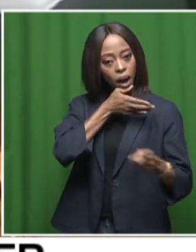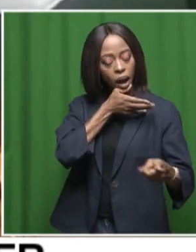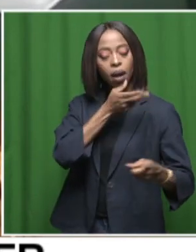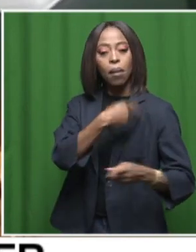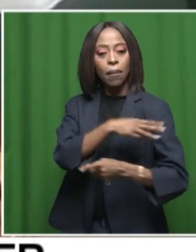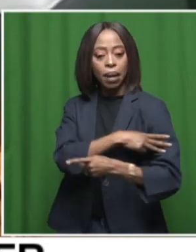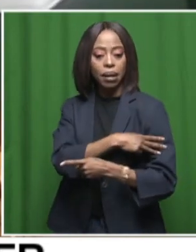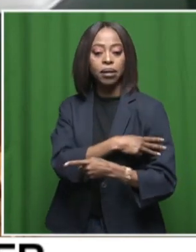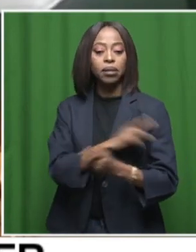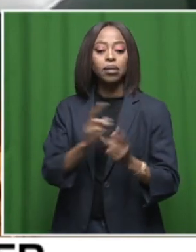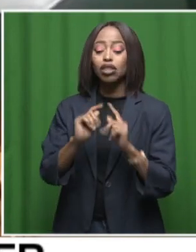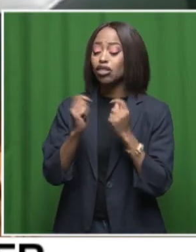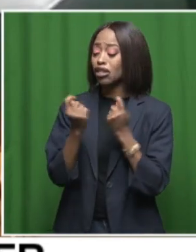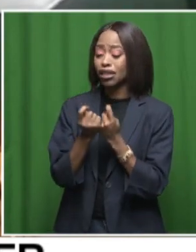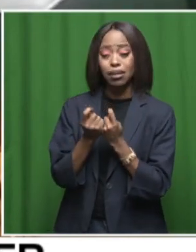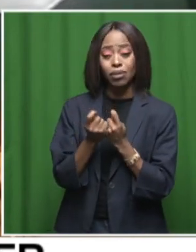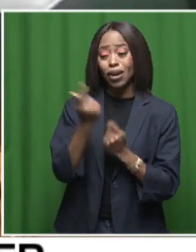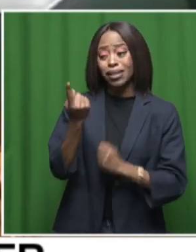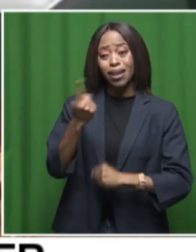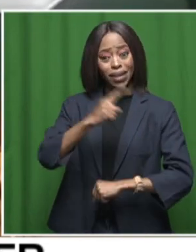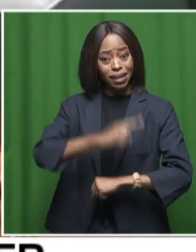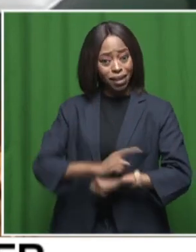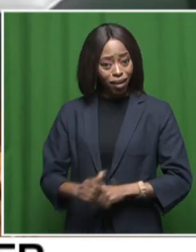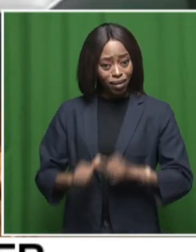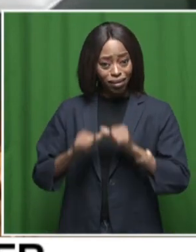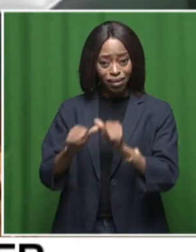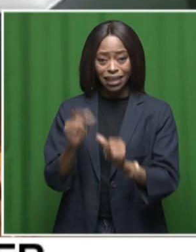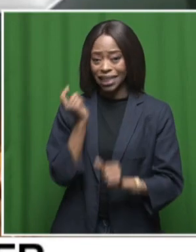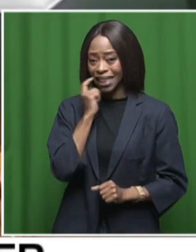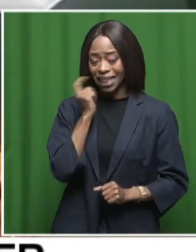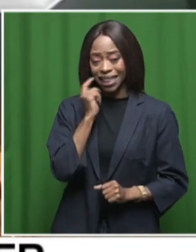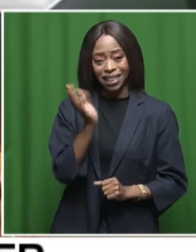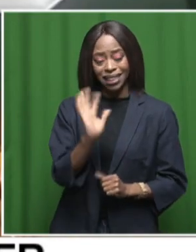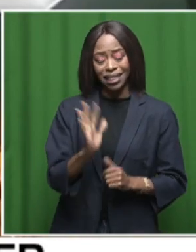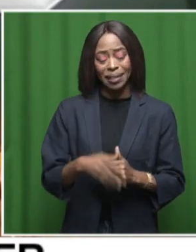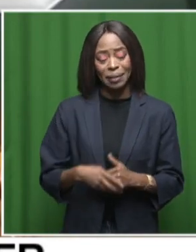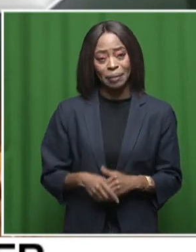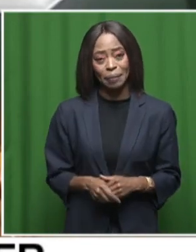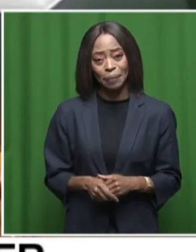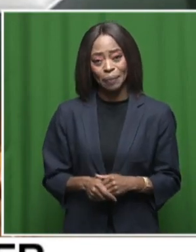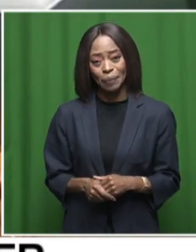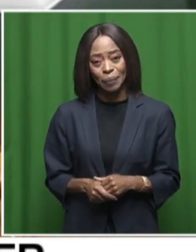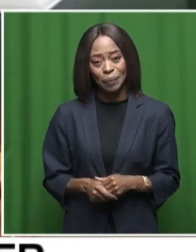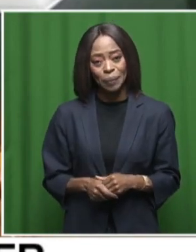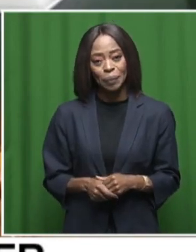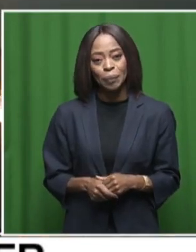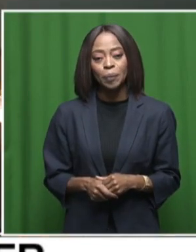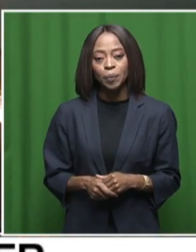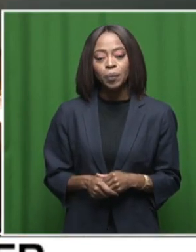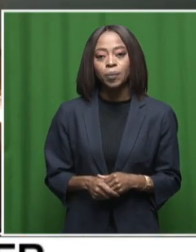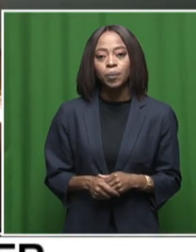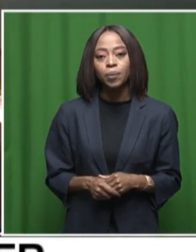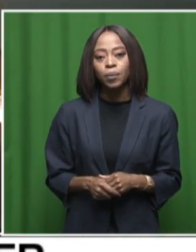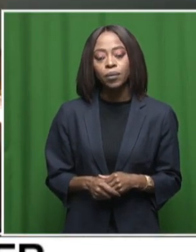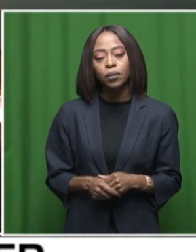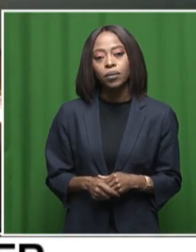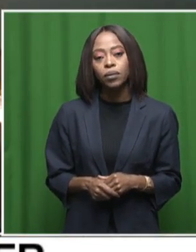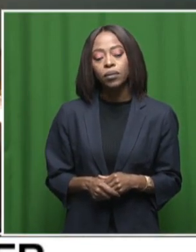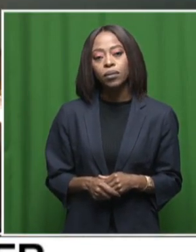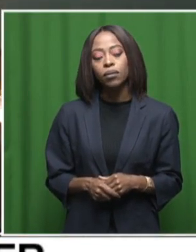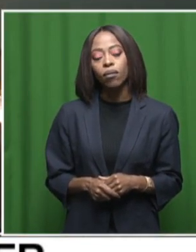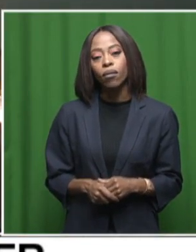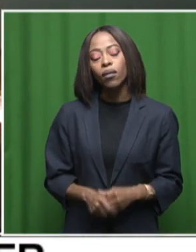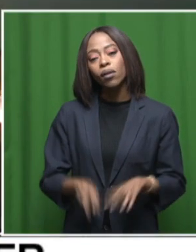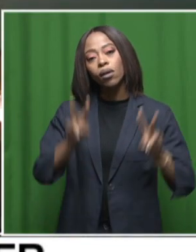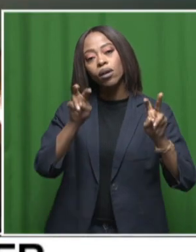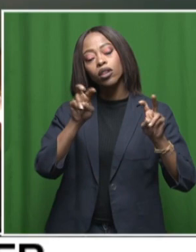takes a massive team to run 7 days a week, breakfast, lunch, and dinner. Now, the concept behind